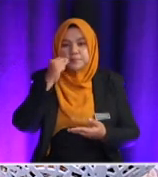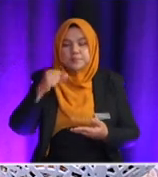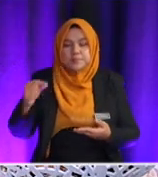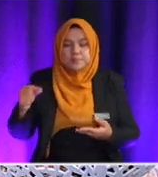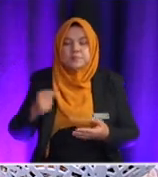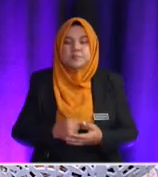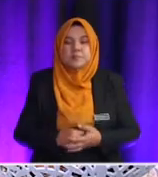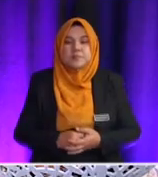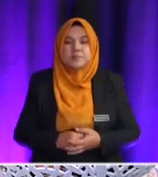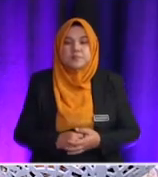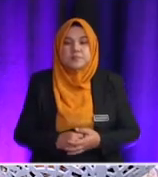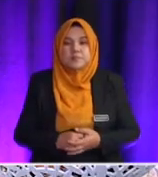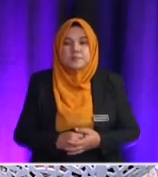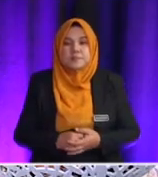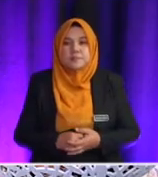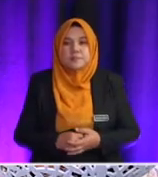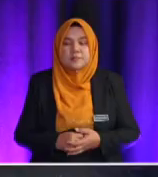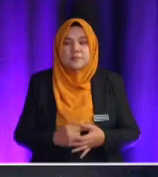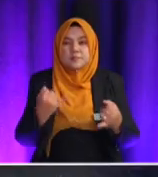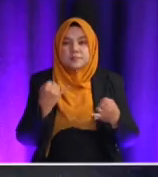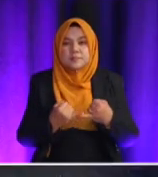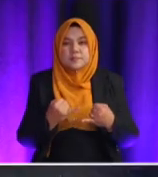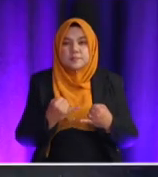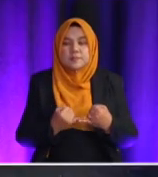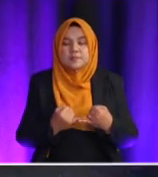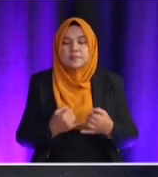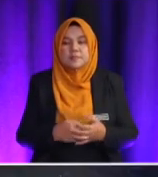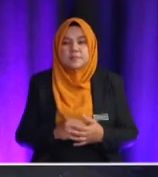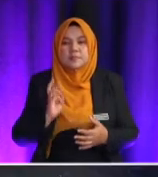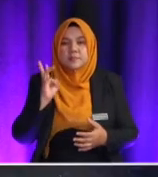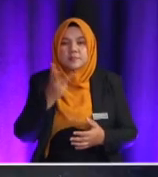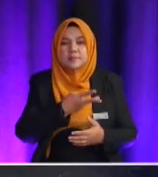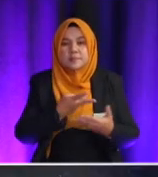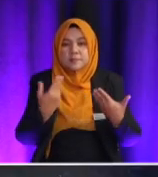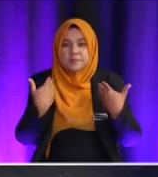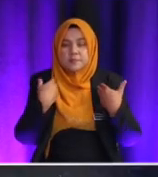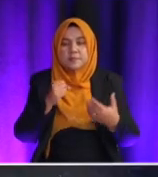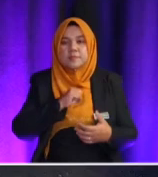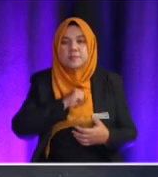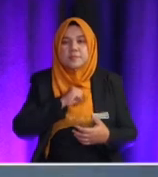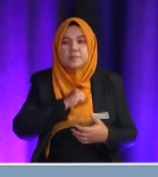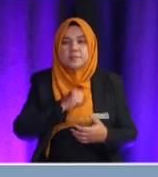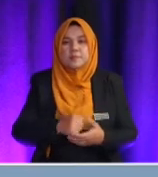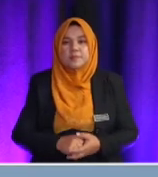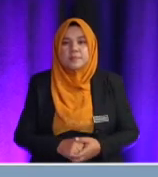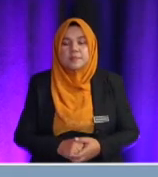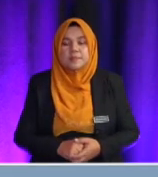Okay, thank you. Last but not least, we have Shasha. All right, Shasha, your turn.